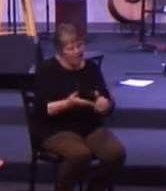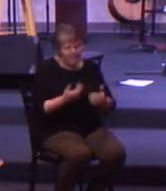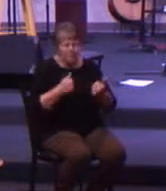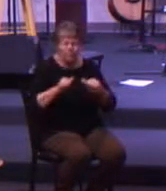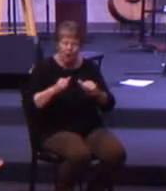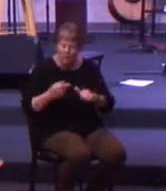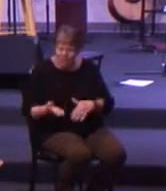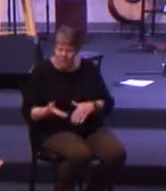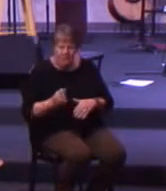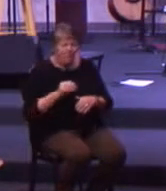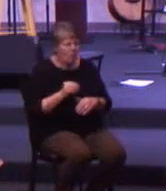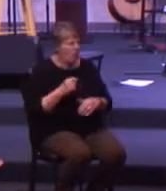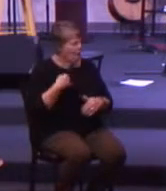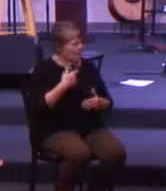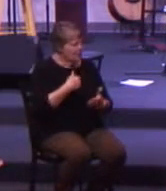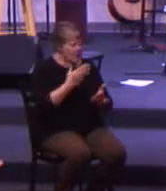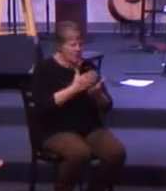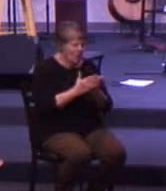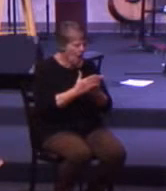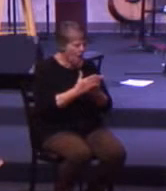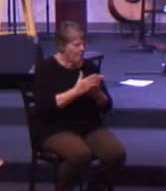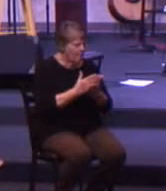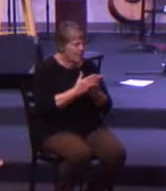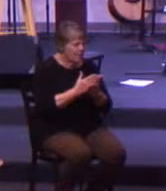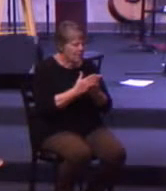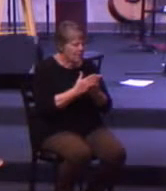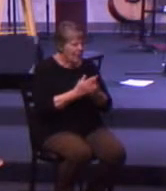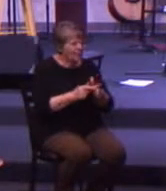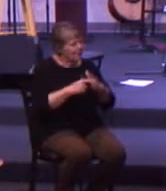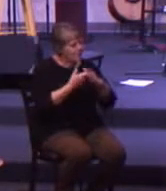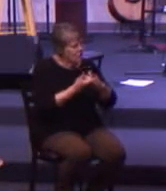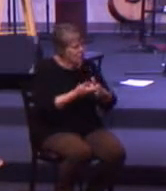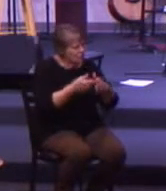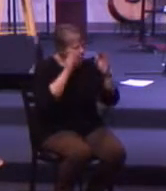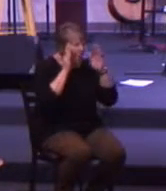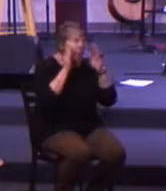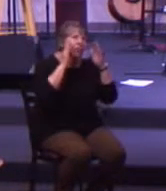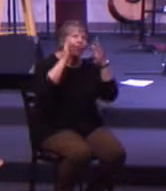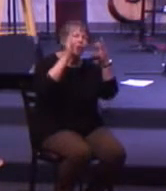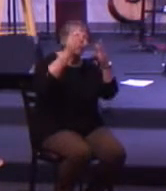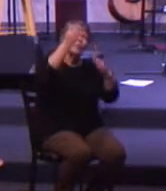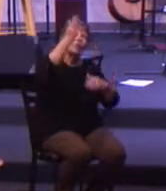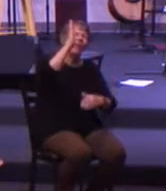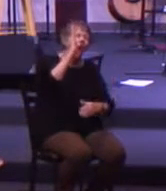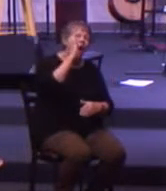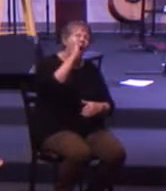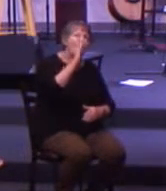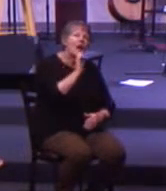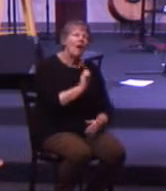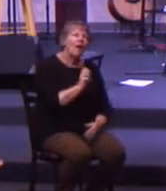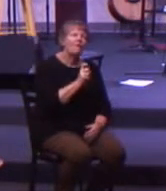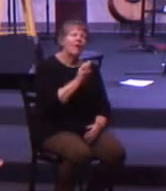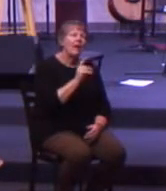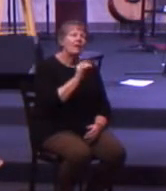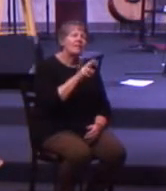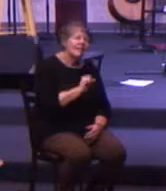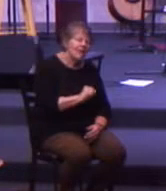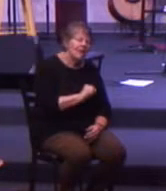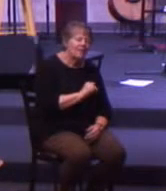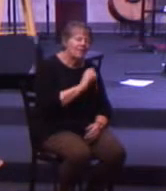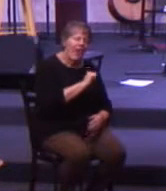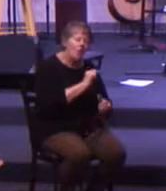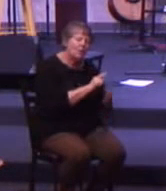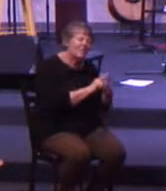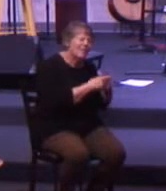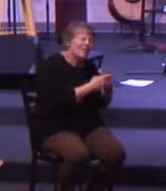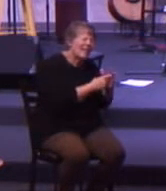and I'm going to start looking to the God of the Exodus. And not only to the God of the Exodus, but we know that was just the beginning, to the completion